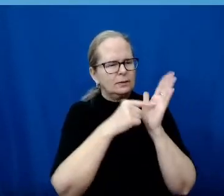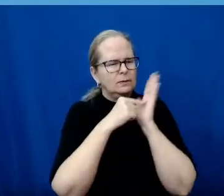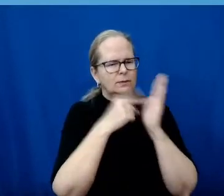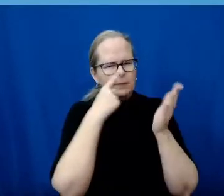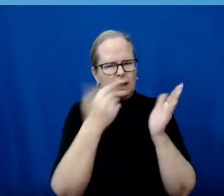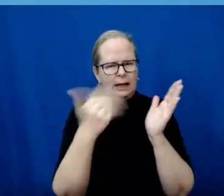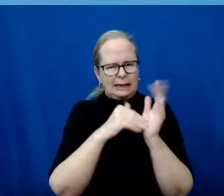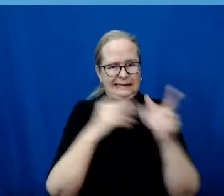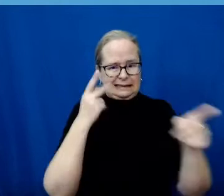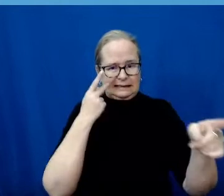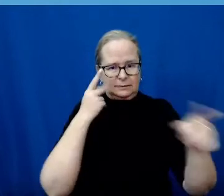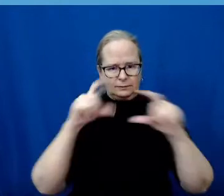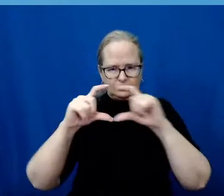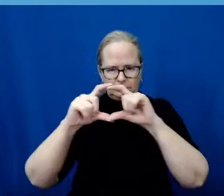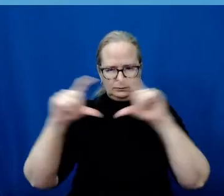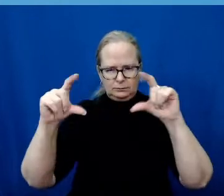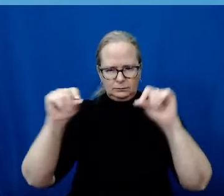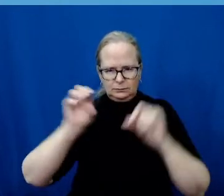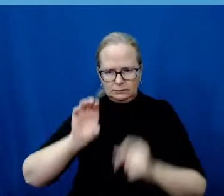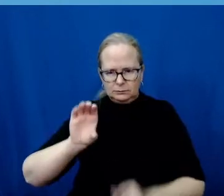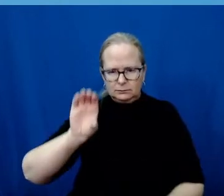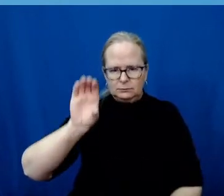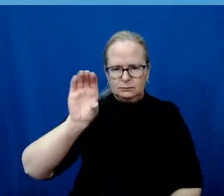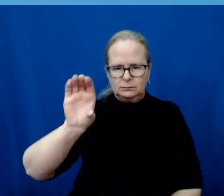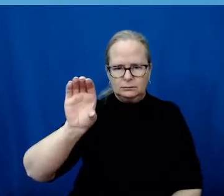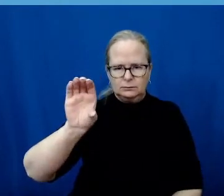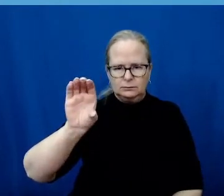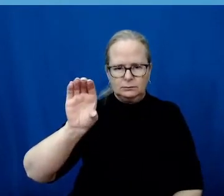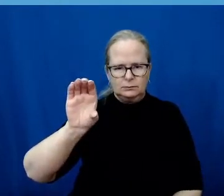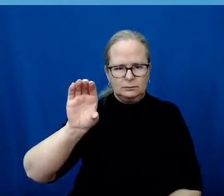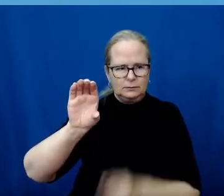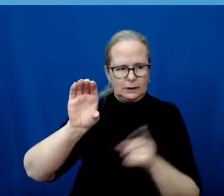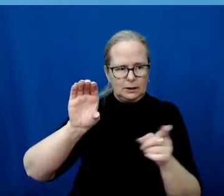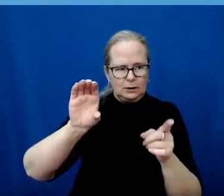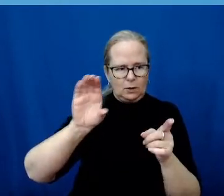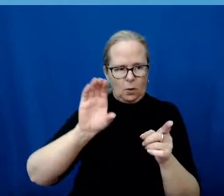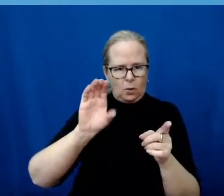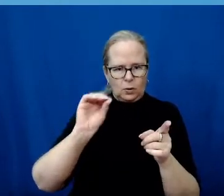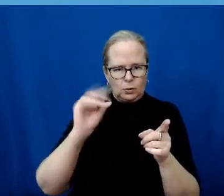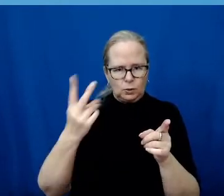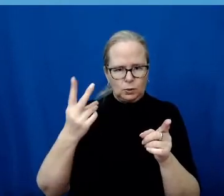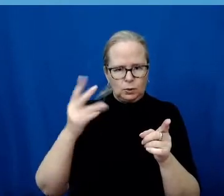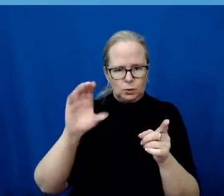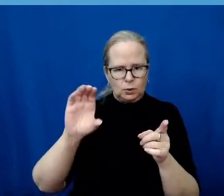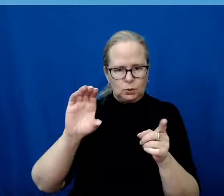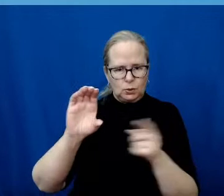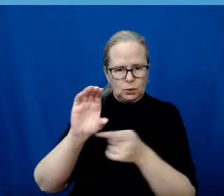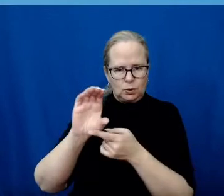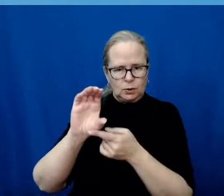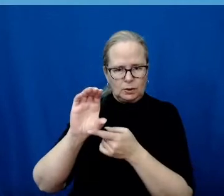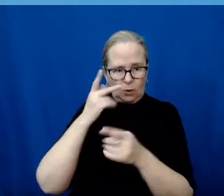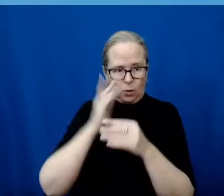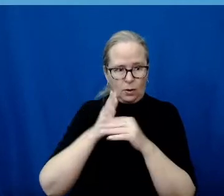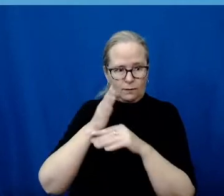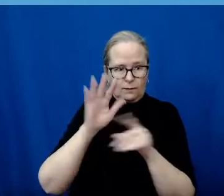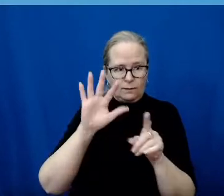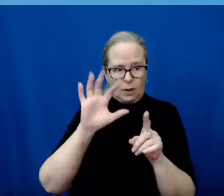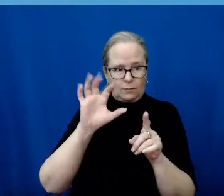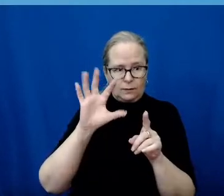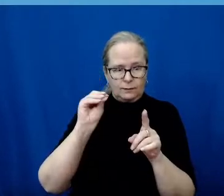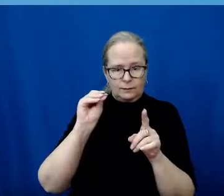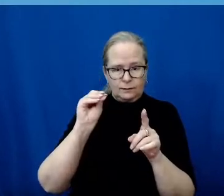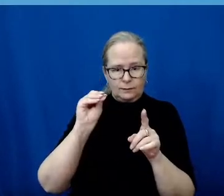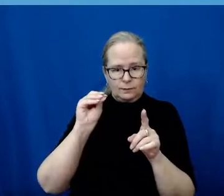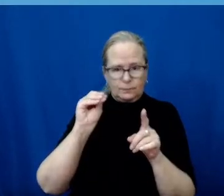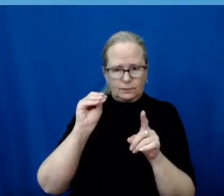atmosphere ranges anywhere between 400 and 550 parts per million. So Amanda looks like she's been doing jumping jacks or something. I